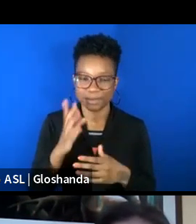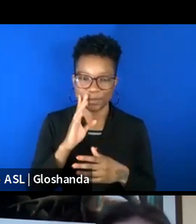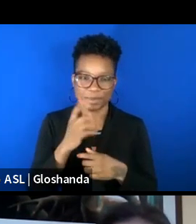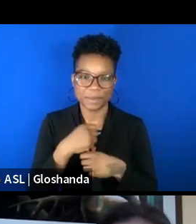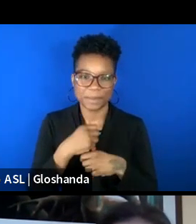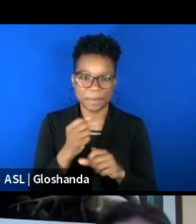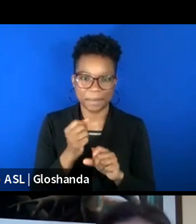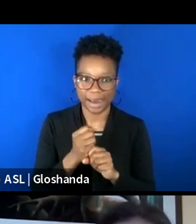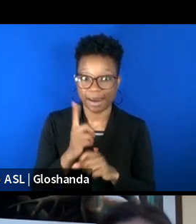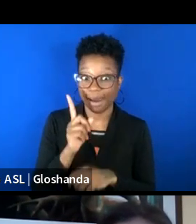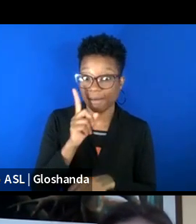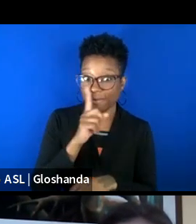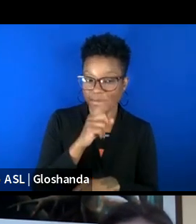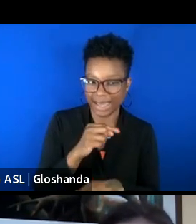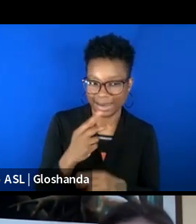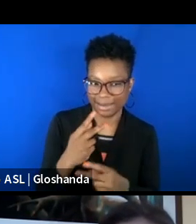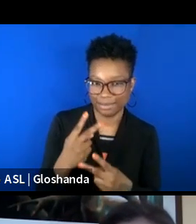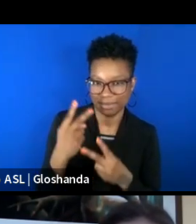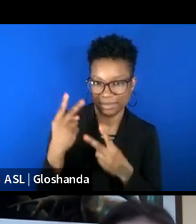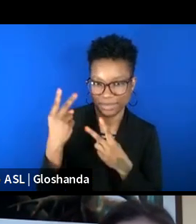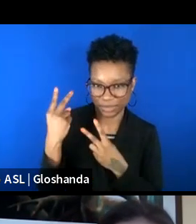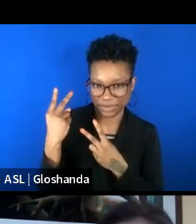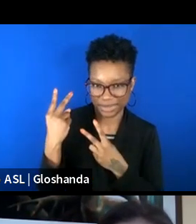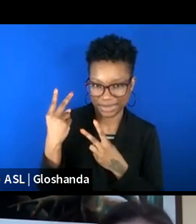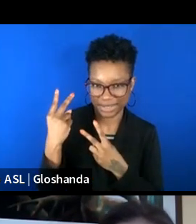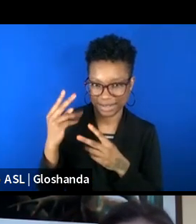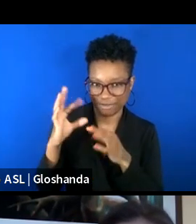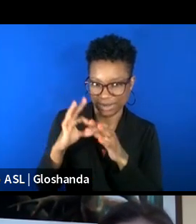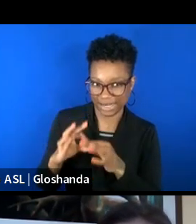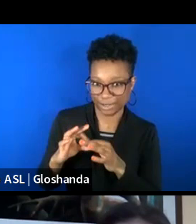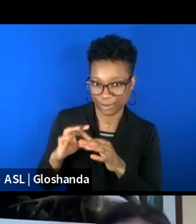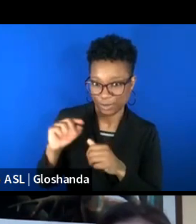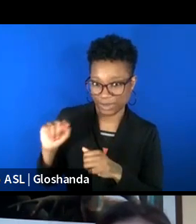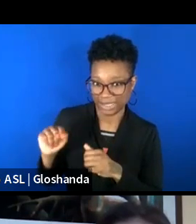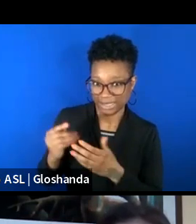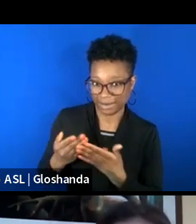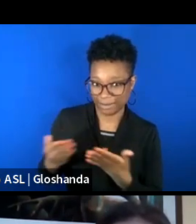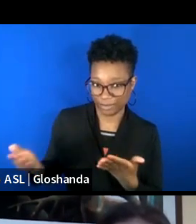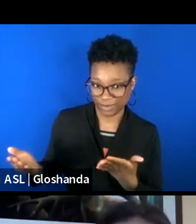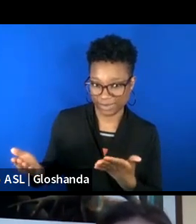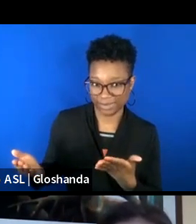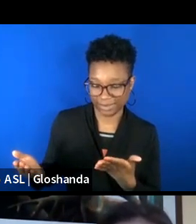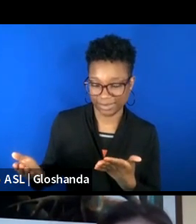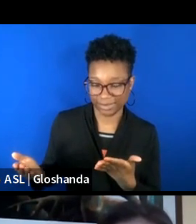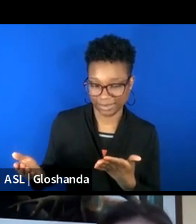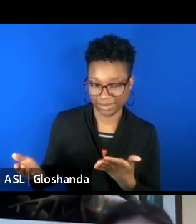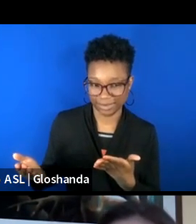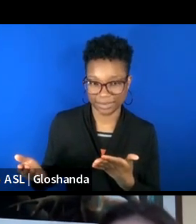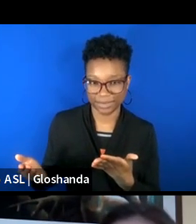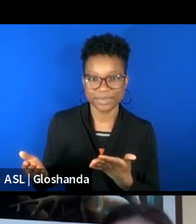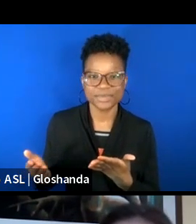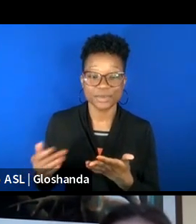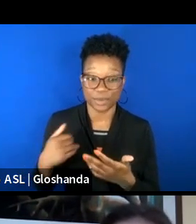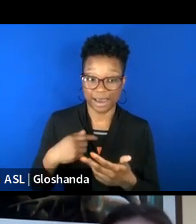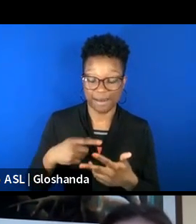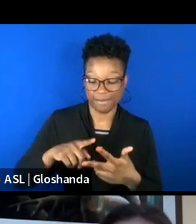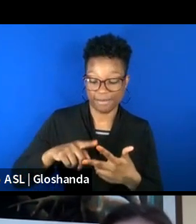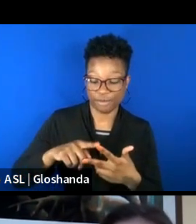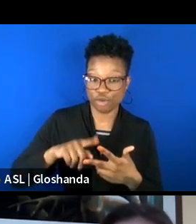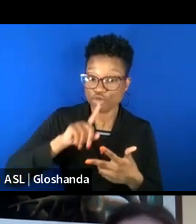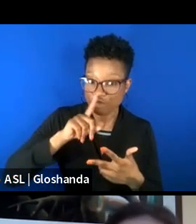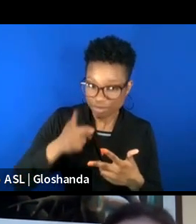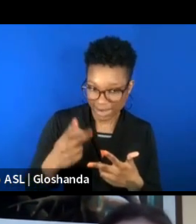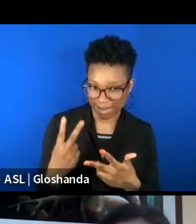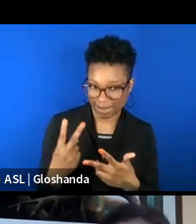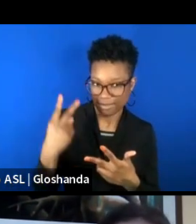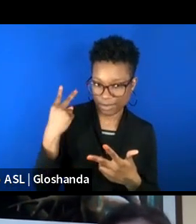fake memory related to this object. And so there's the real memory and then there's the fake